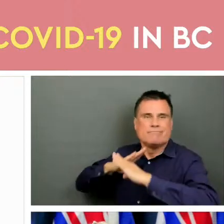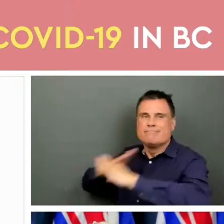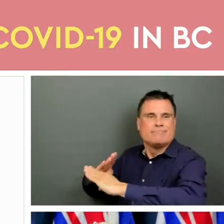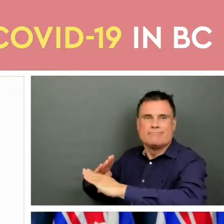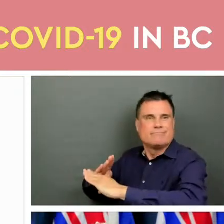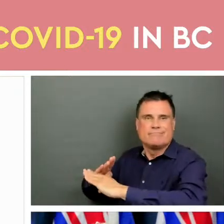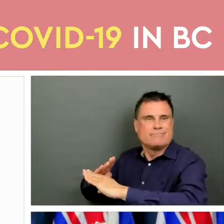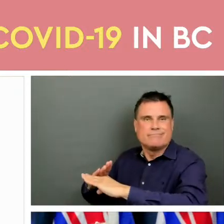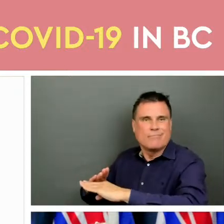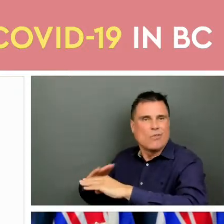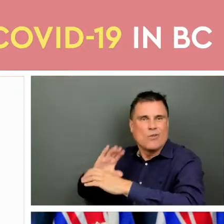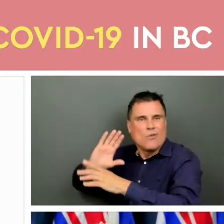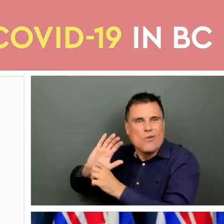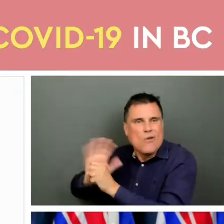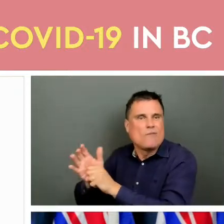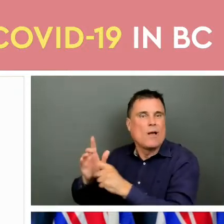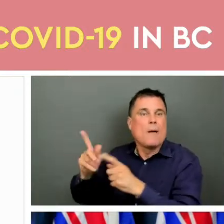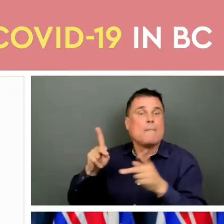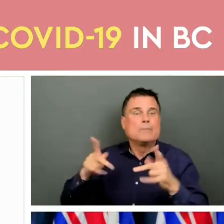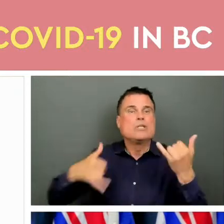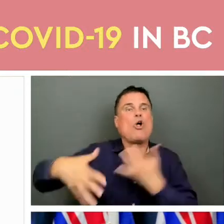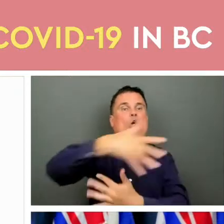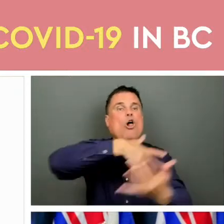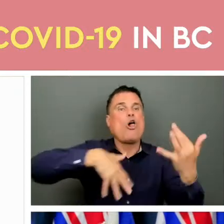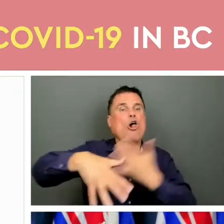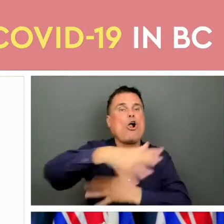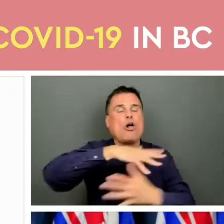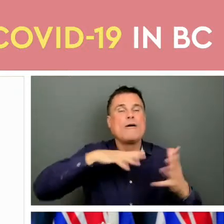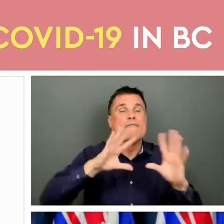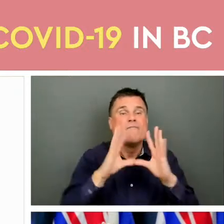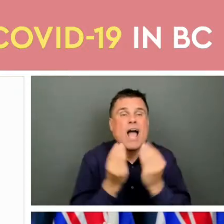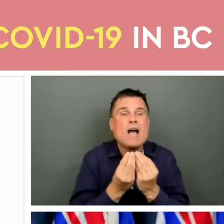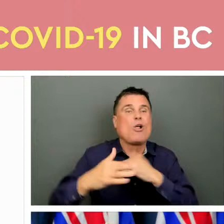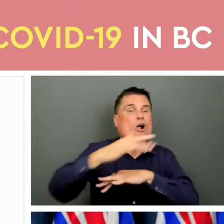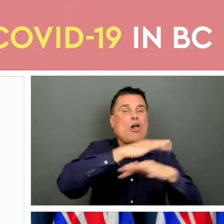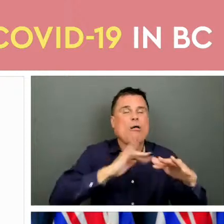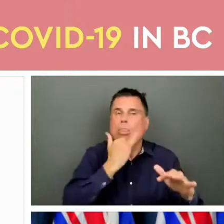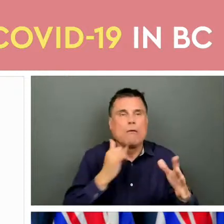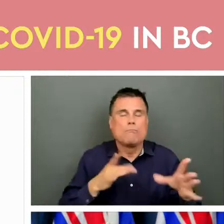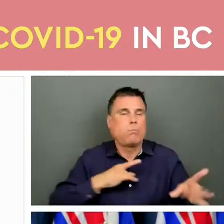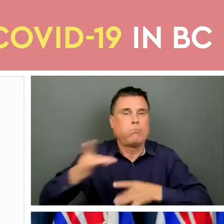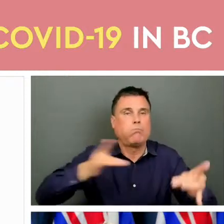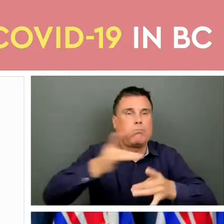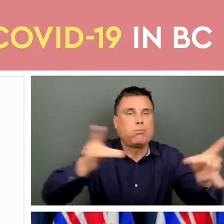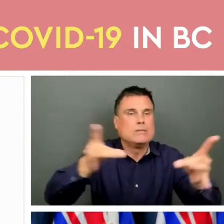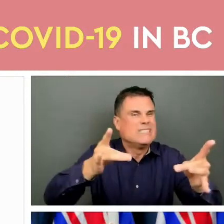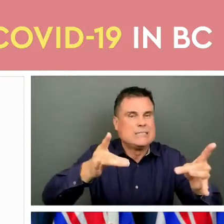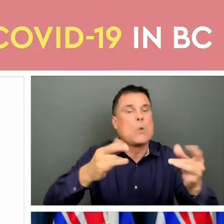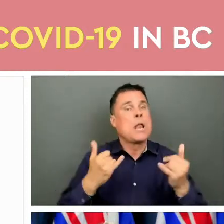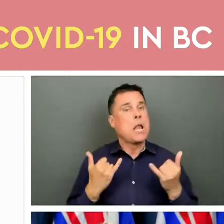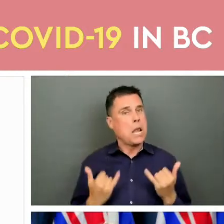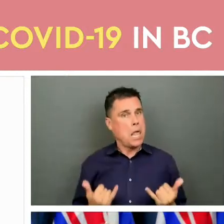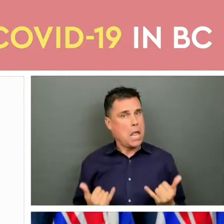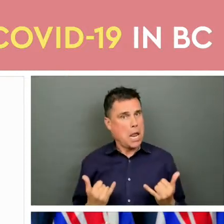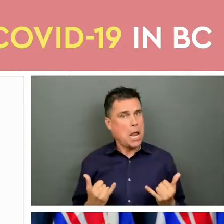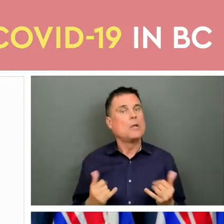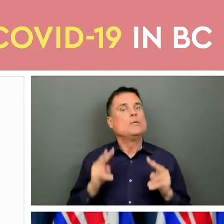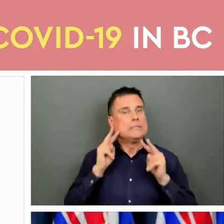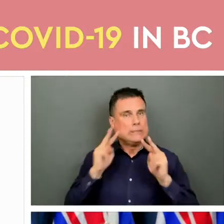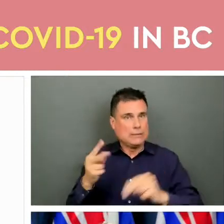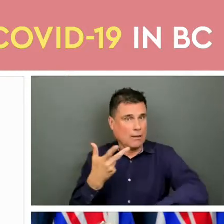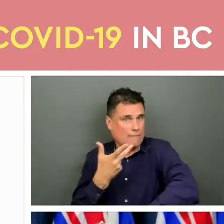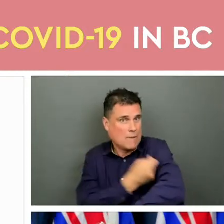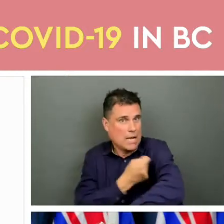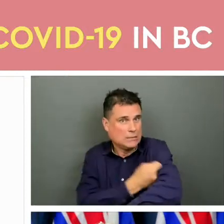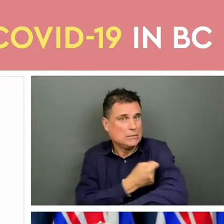with larger numbers of people. So we are confident now that with what we're seeing, with the immunization and the protection